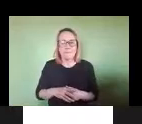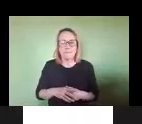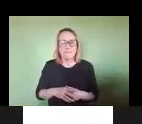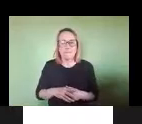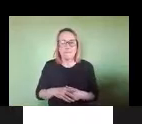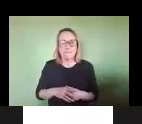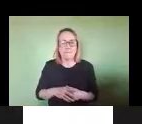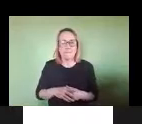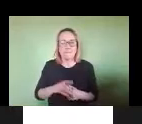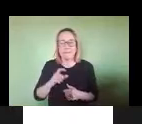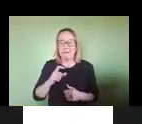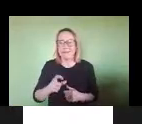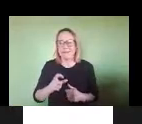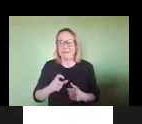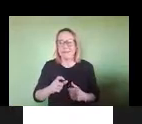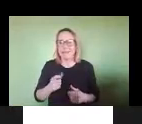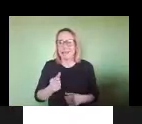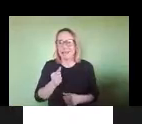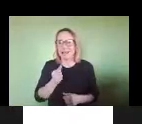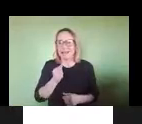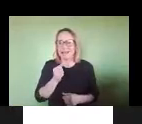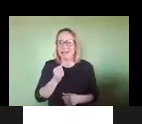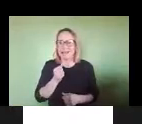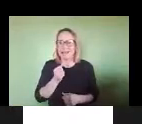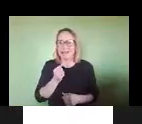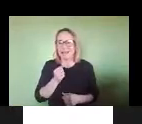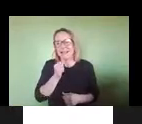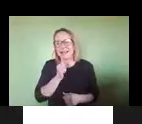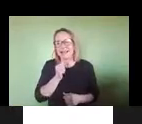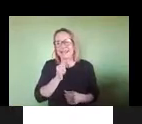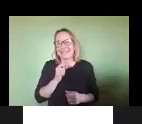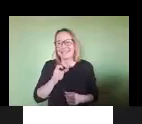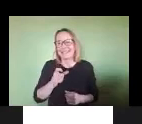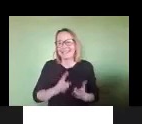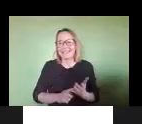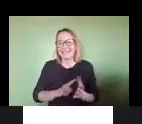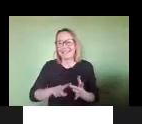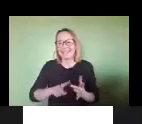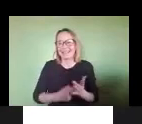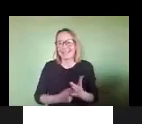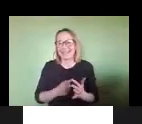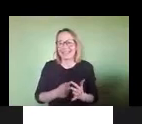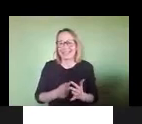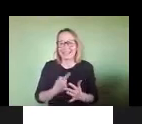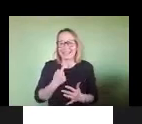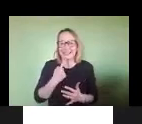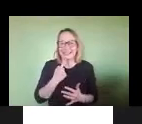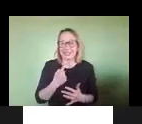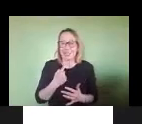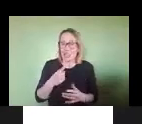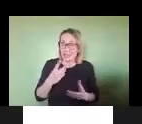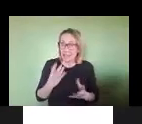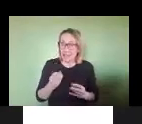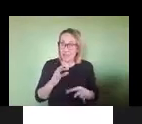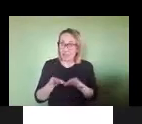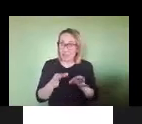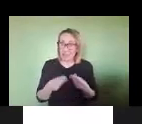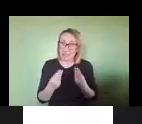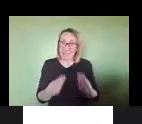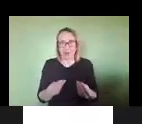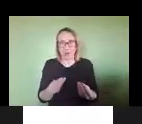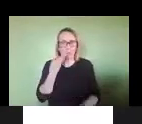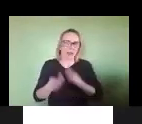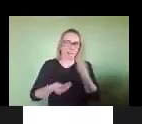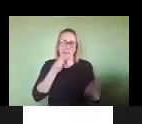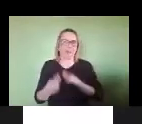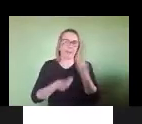Auntie Claire. Who's that? Auntie Claire, I fucking call her. She says, well, Ronnie, I've got a present for you, blah, blah, blah.